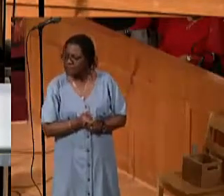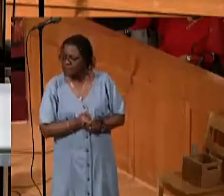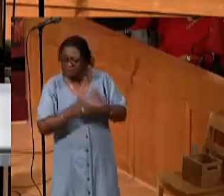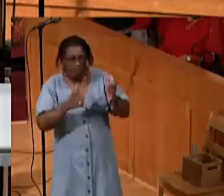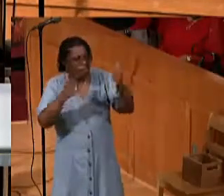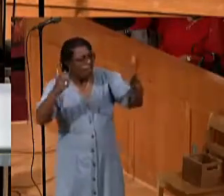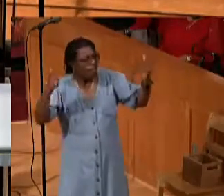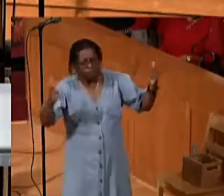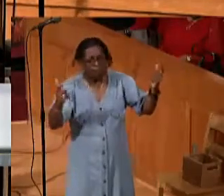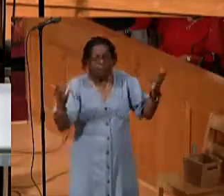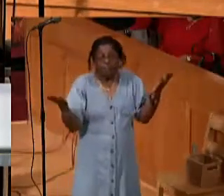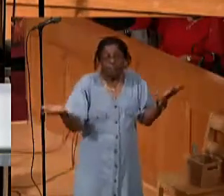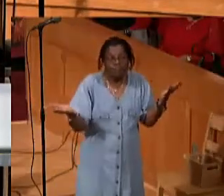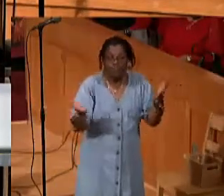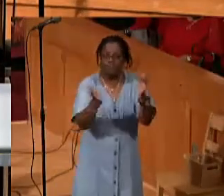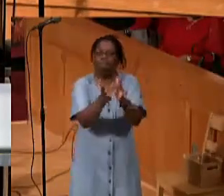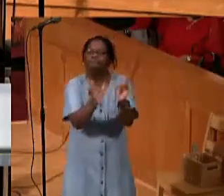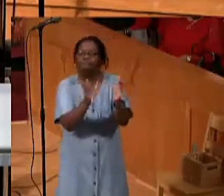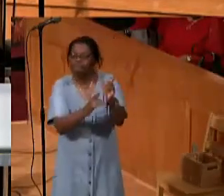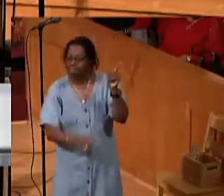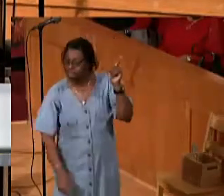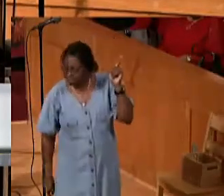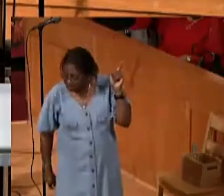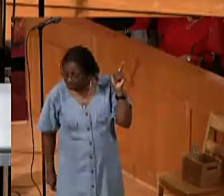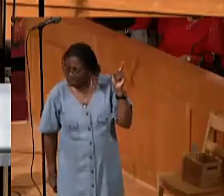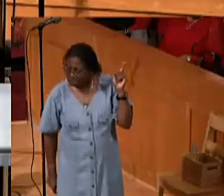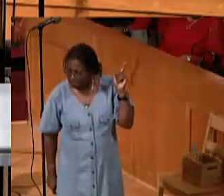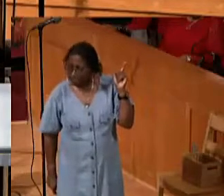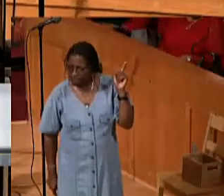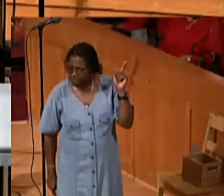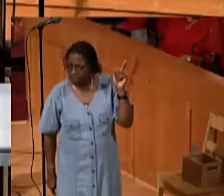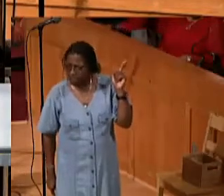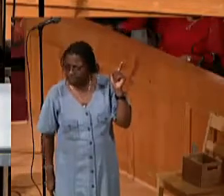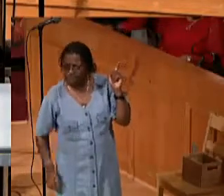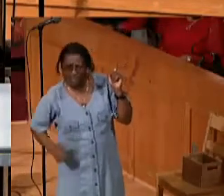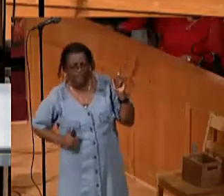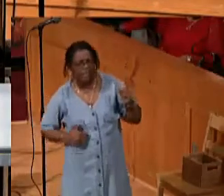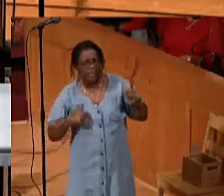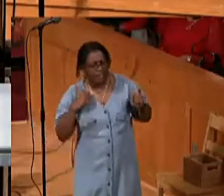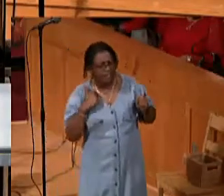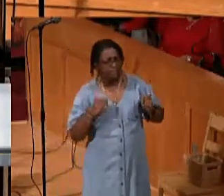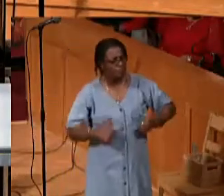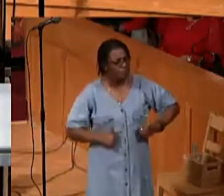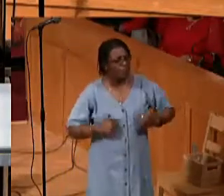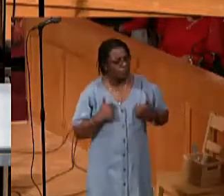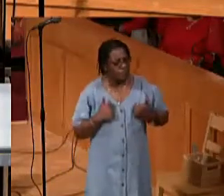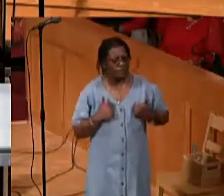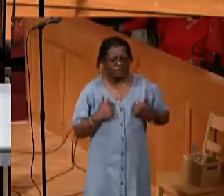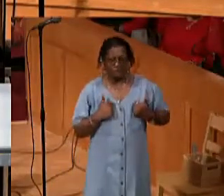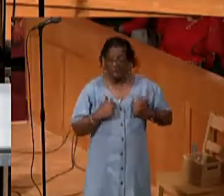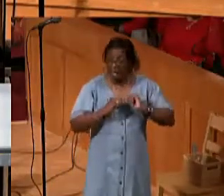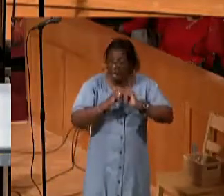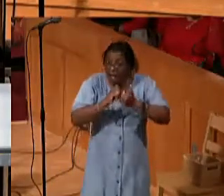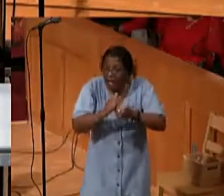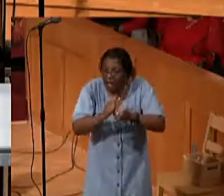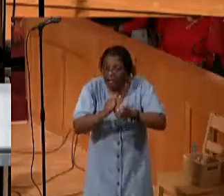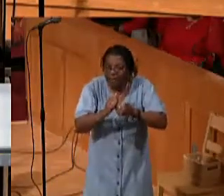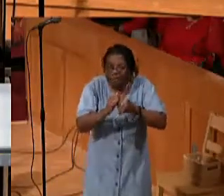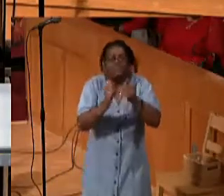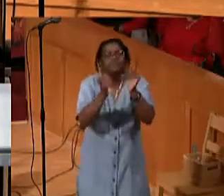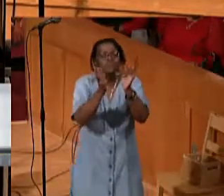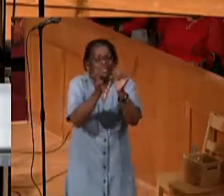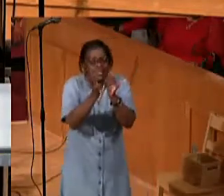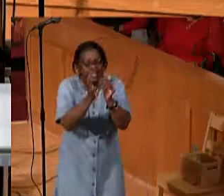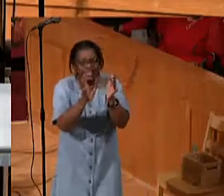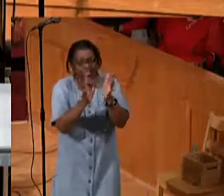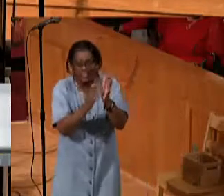We enlarge him. Amen. To live your life in a way that makes God's love for the